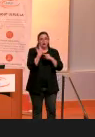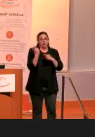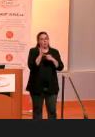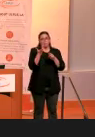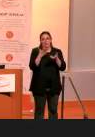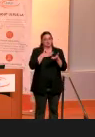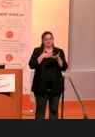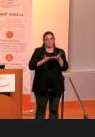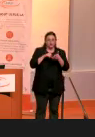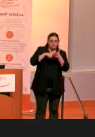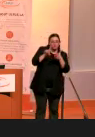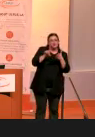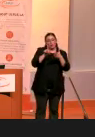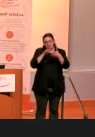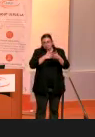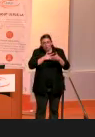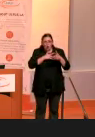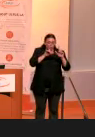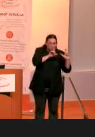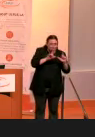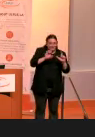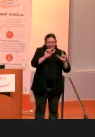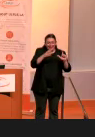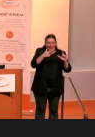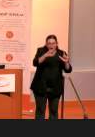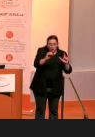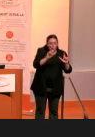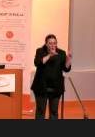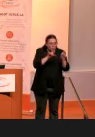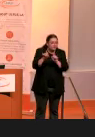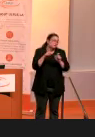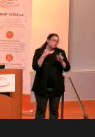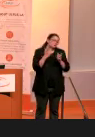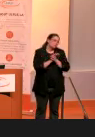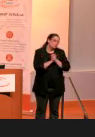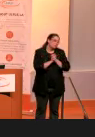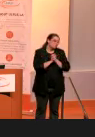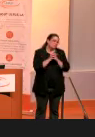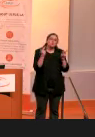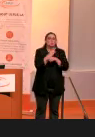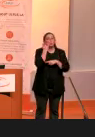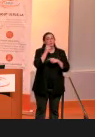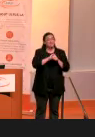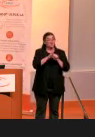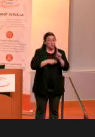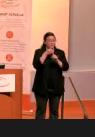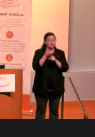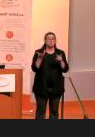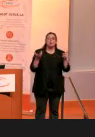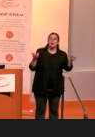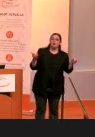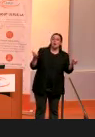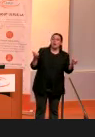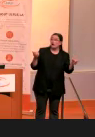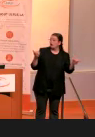echo or things like that if patients are having new symptoms after COVID. Any other questions in the room after